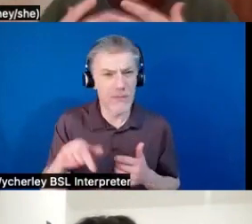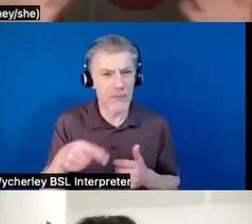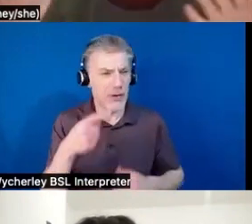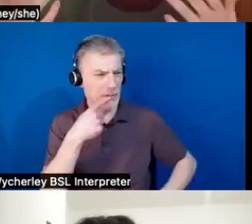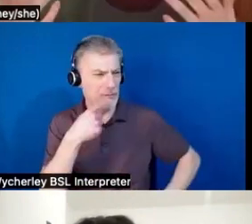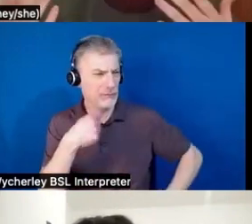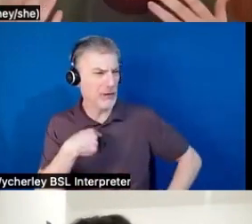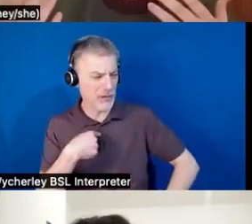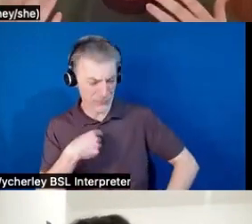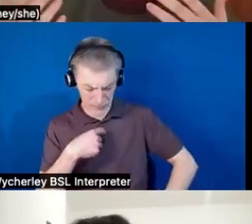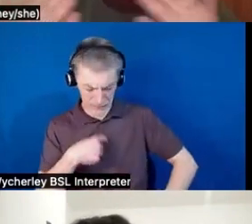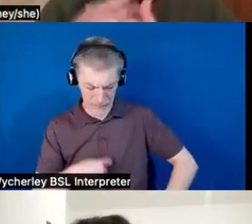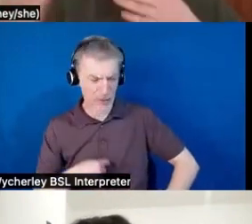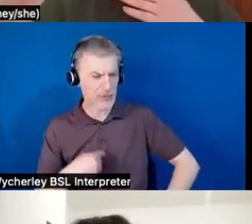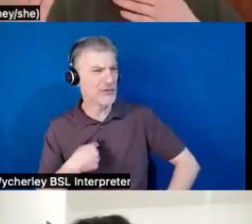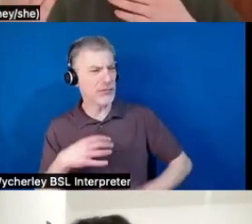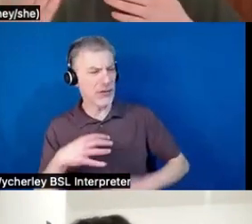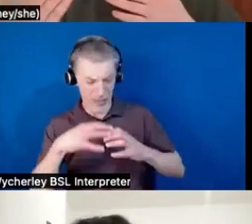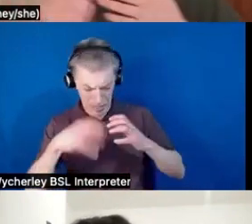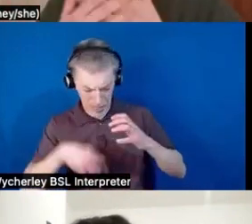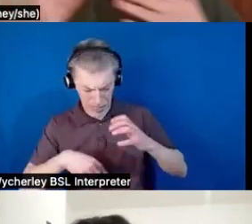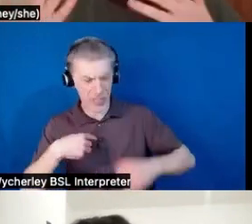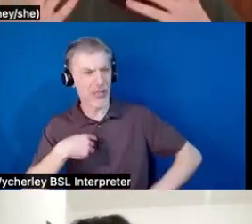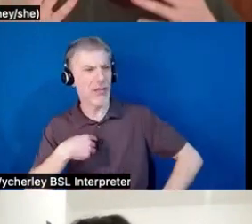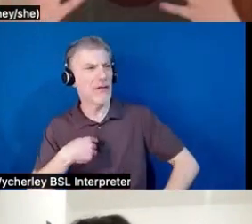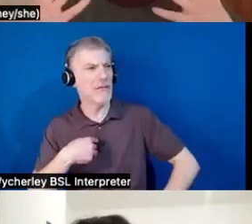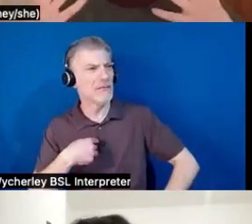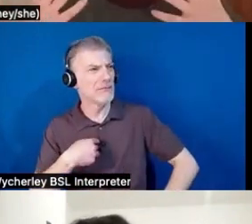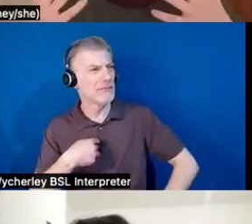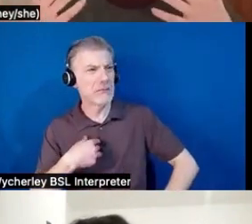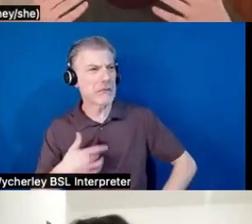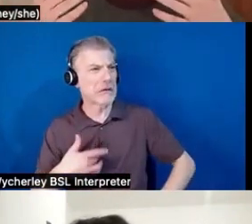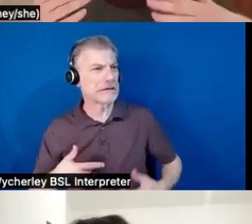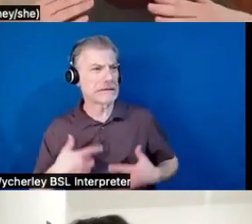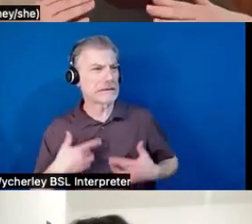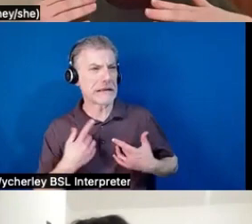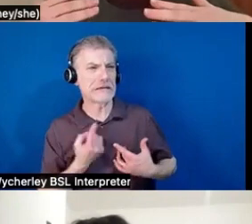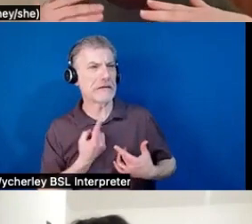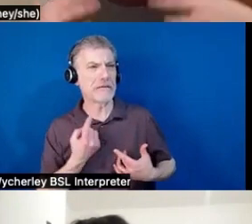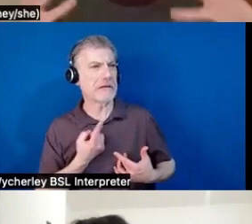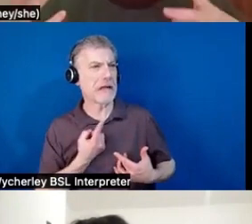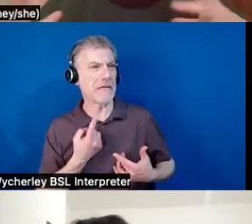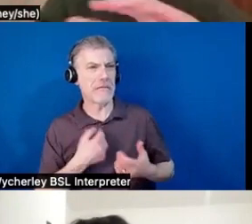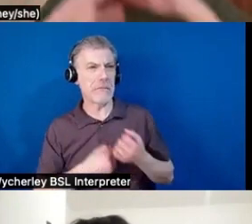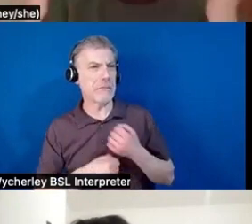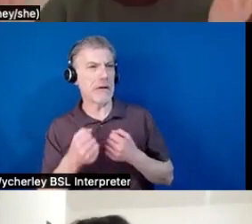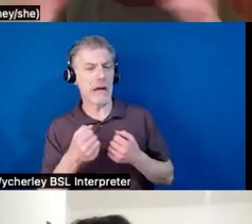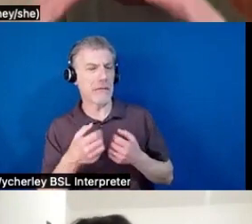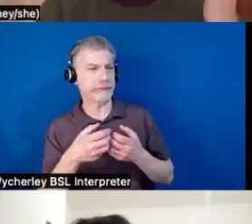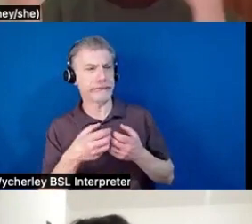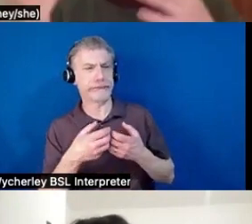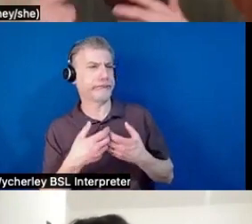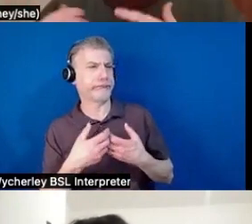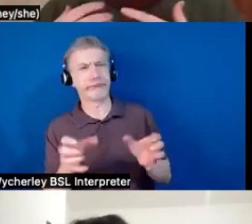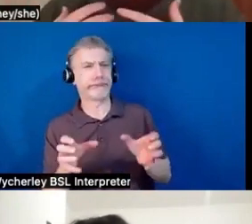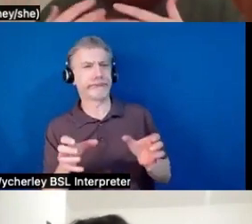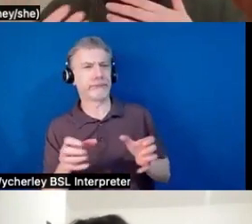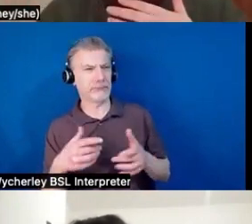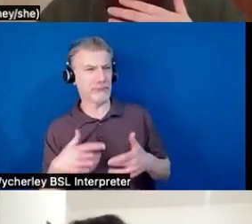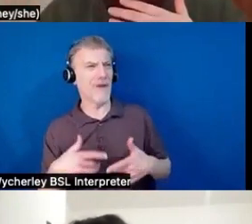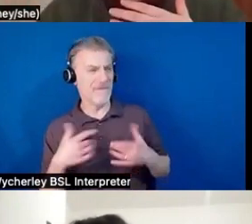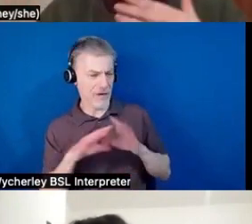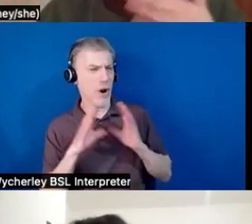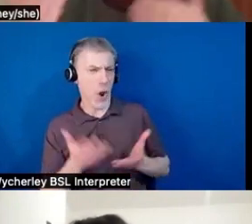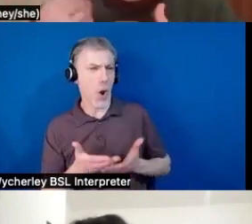person. I still feel like, I don't feel like my sense of self is fractured. I still feel whole.